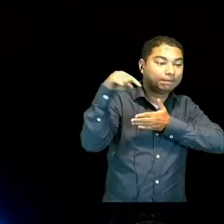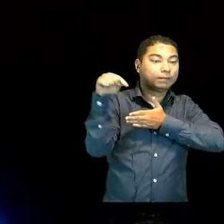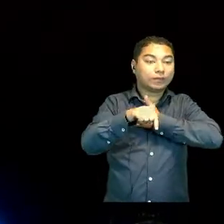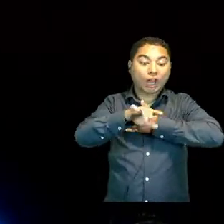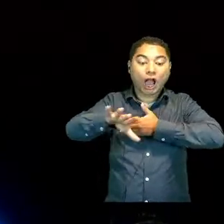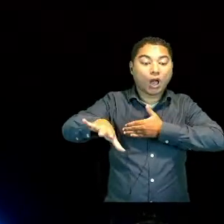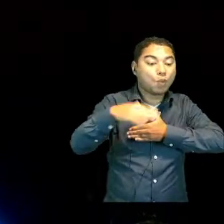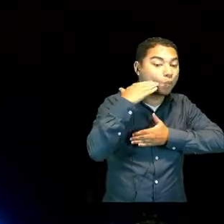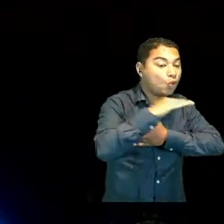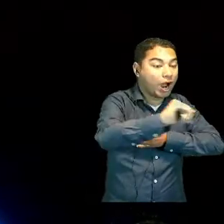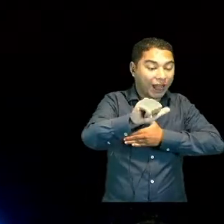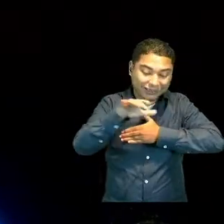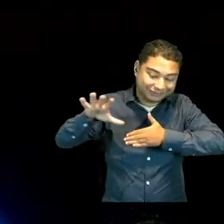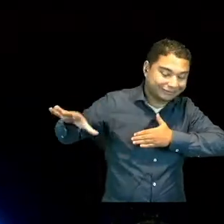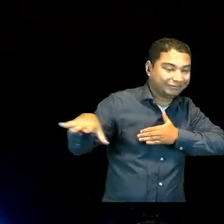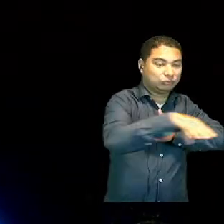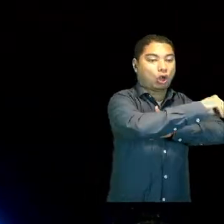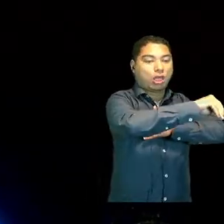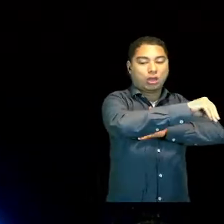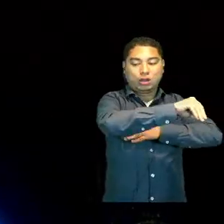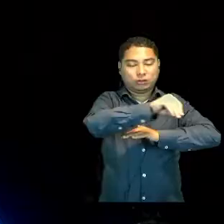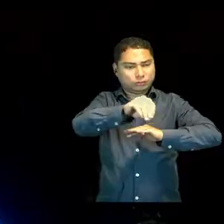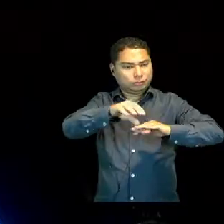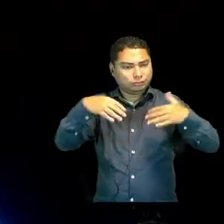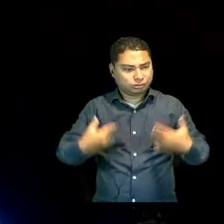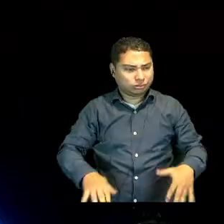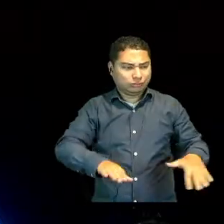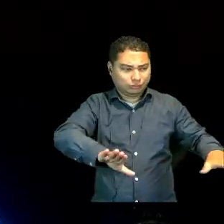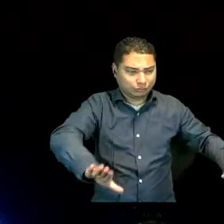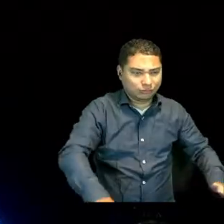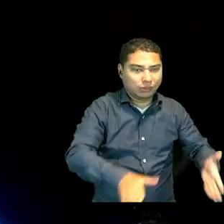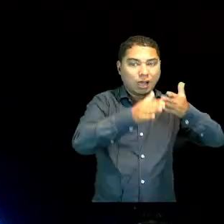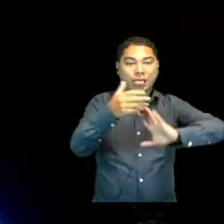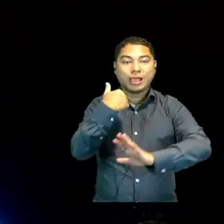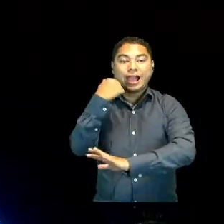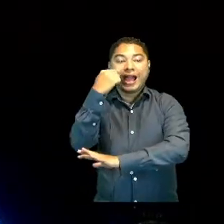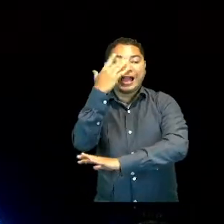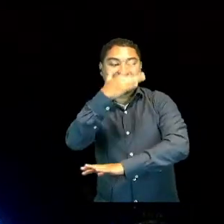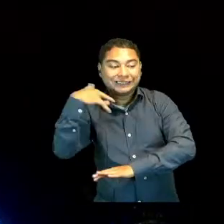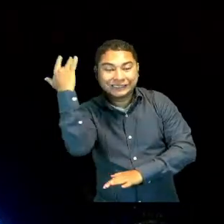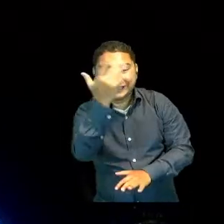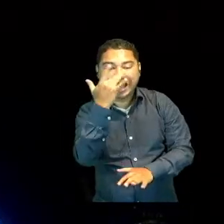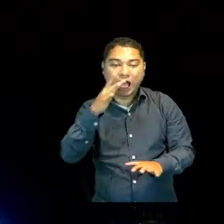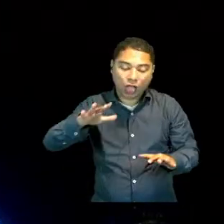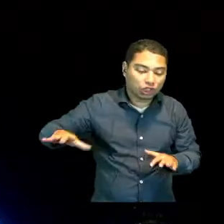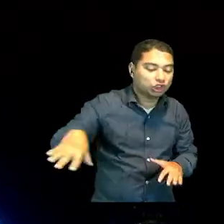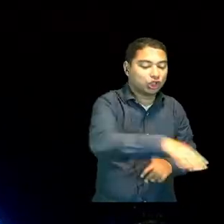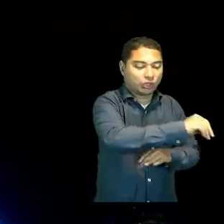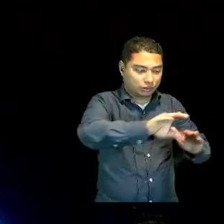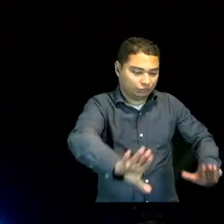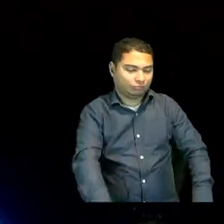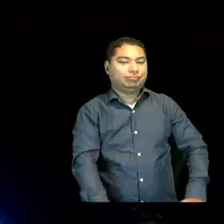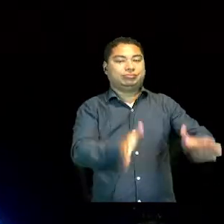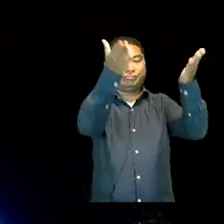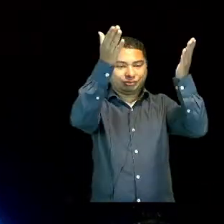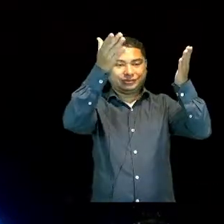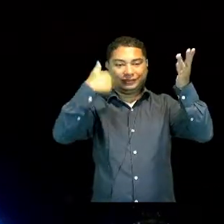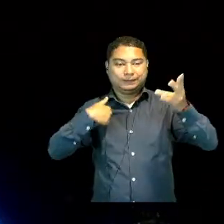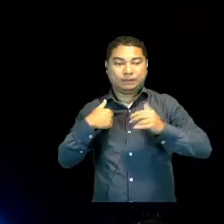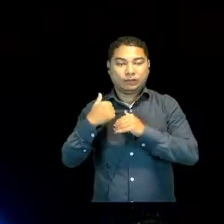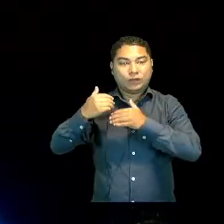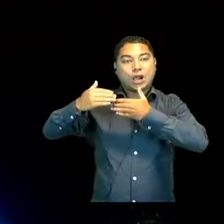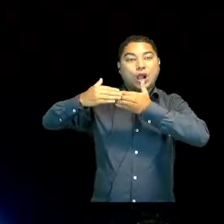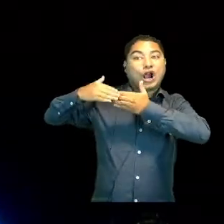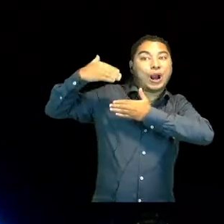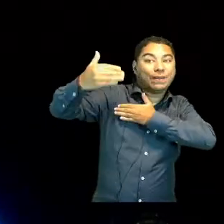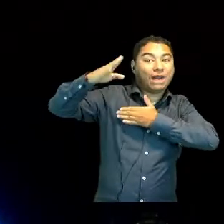benefit and all black people benefit. And in the very long run, all